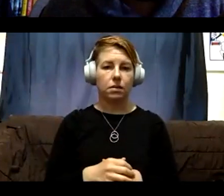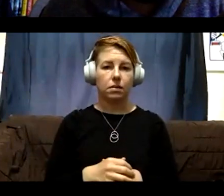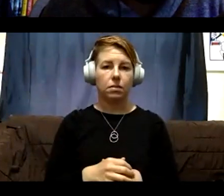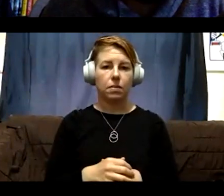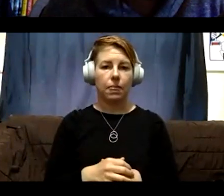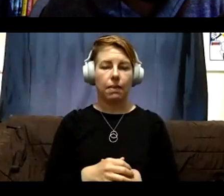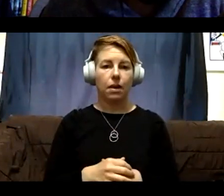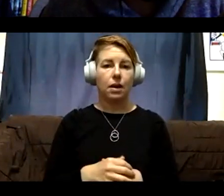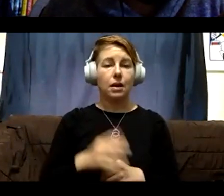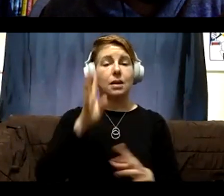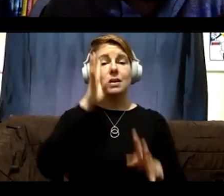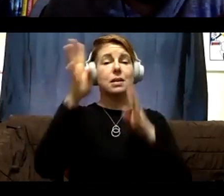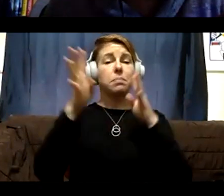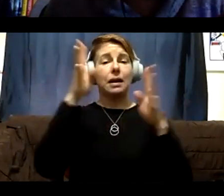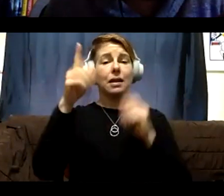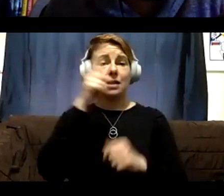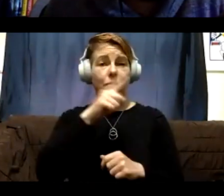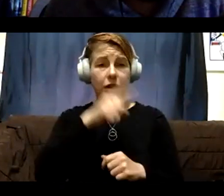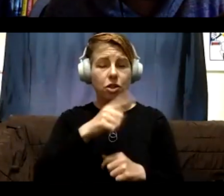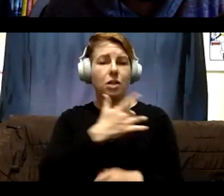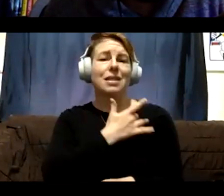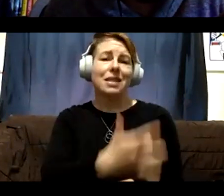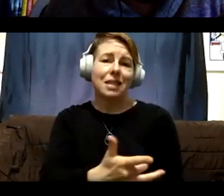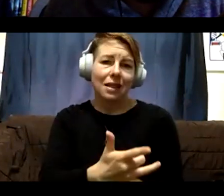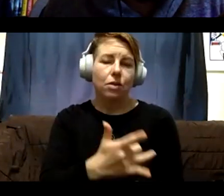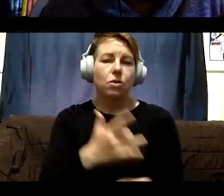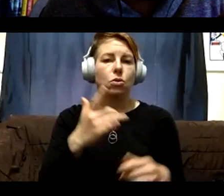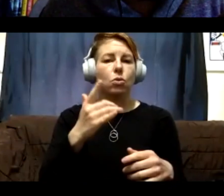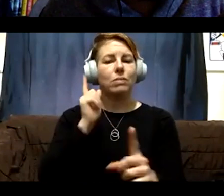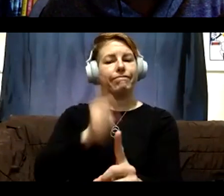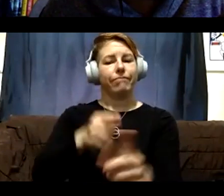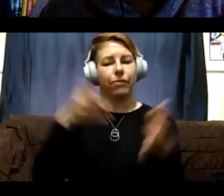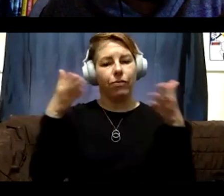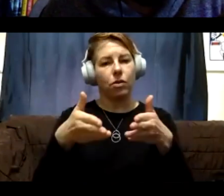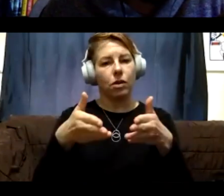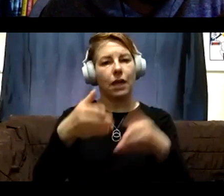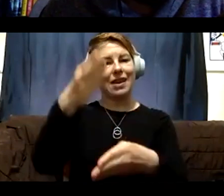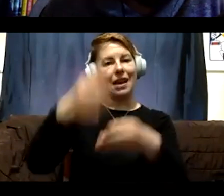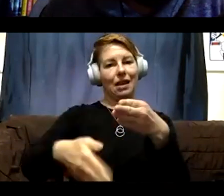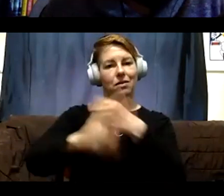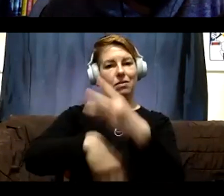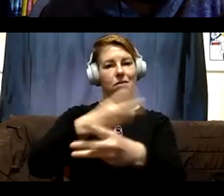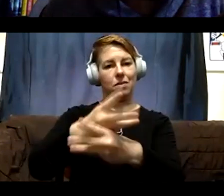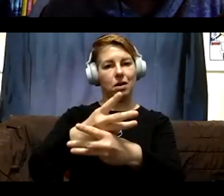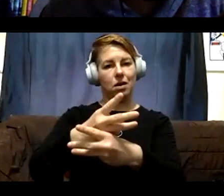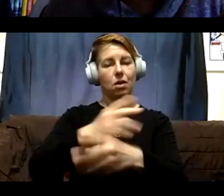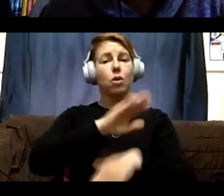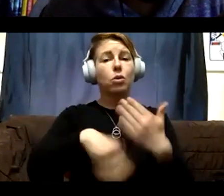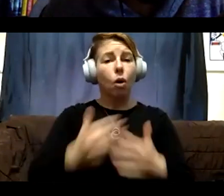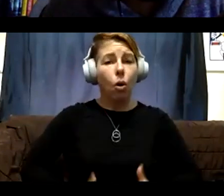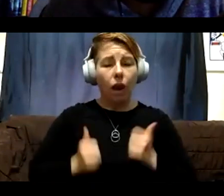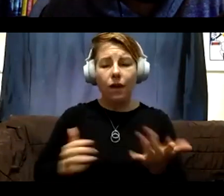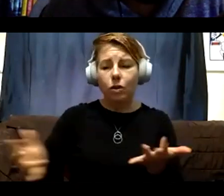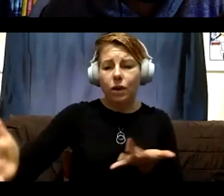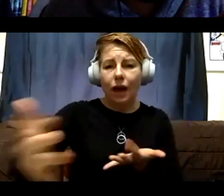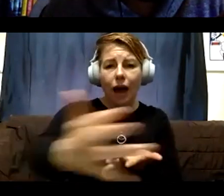Speculative fiction often speaks in the language of end times. You spend your whole life gathering evidence, informing the